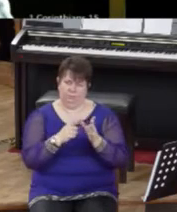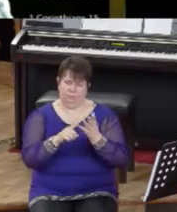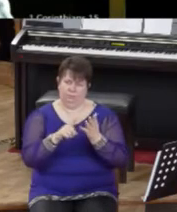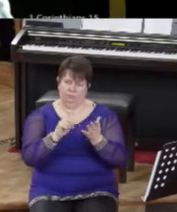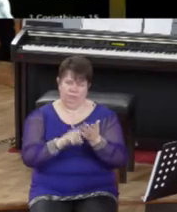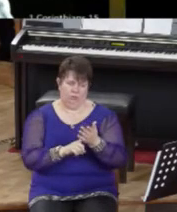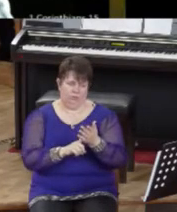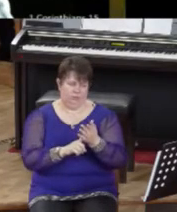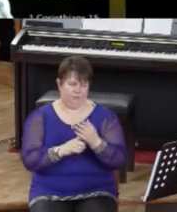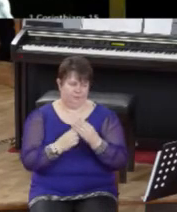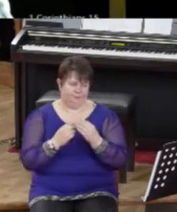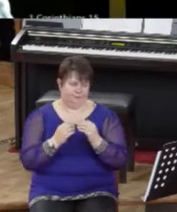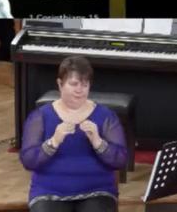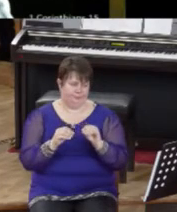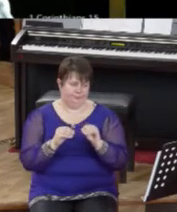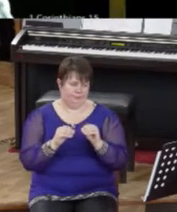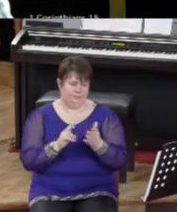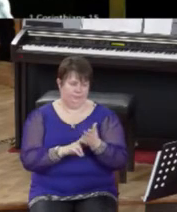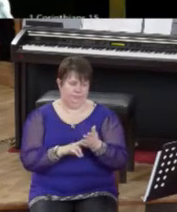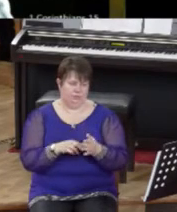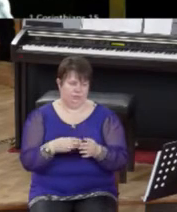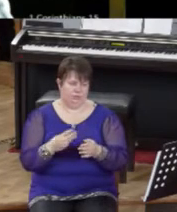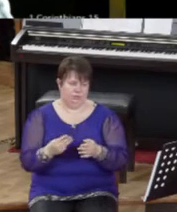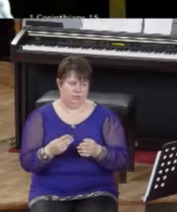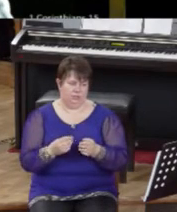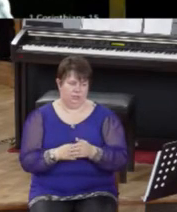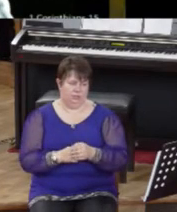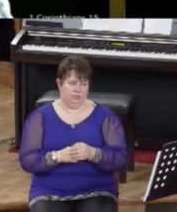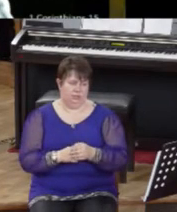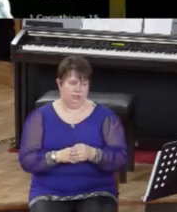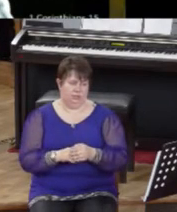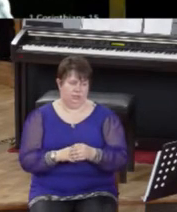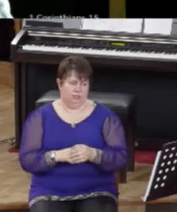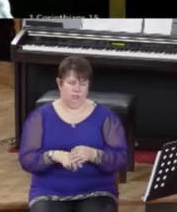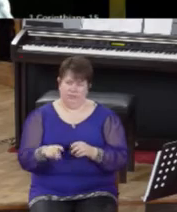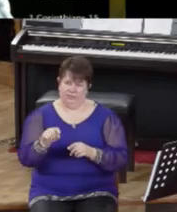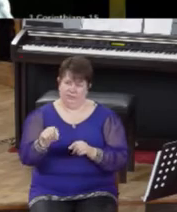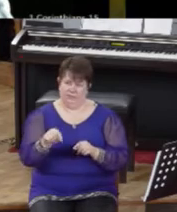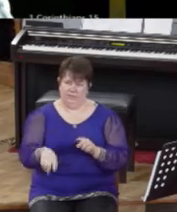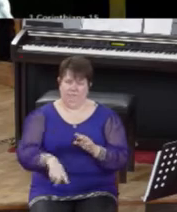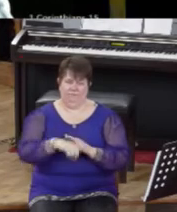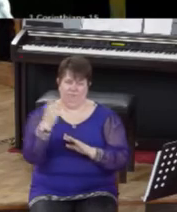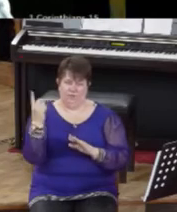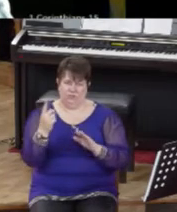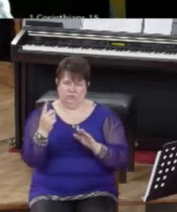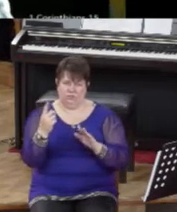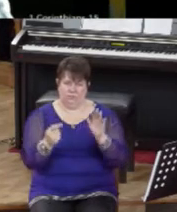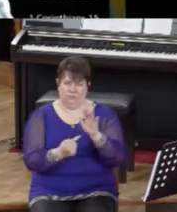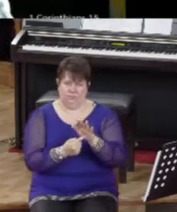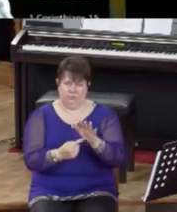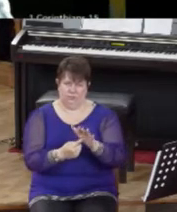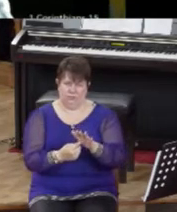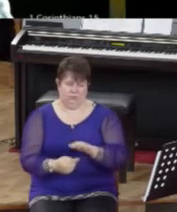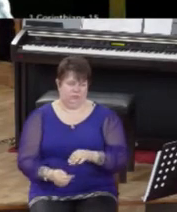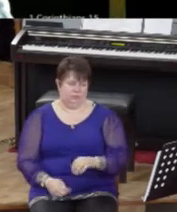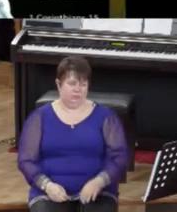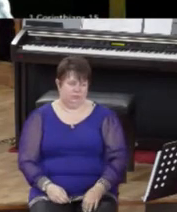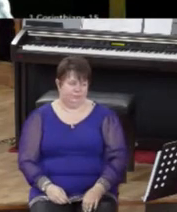here in verse 3 that it is of first importance.